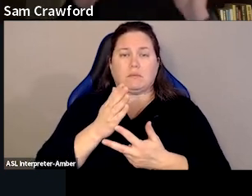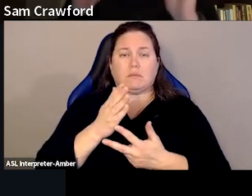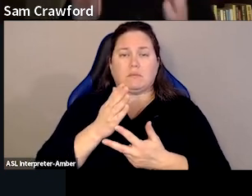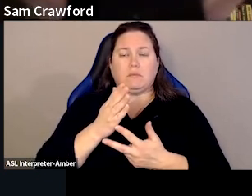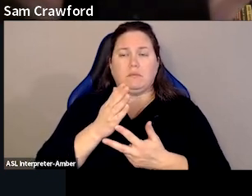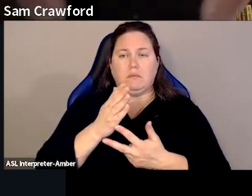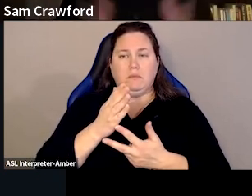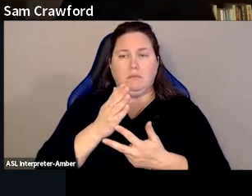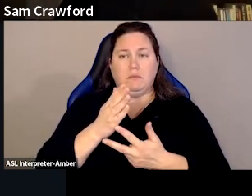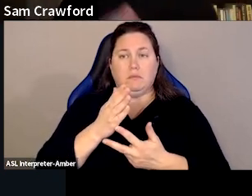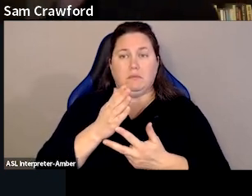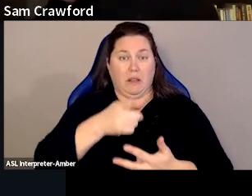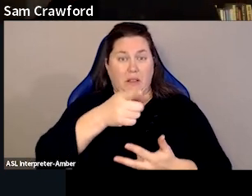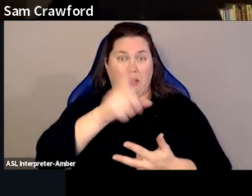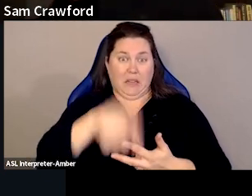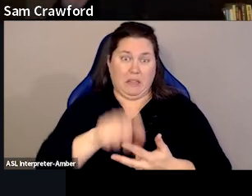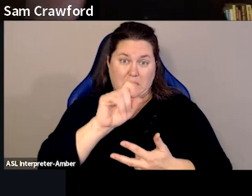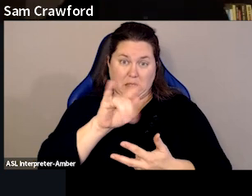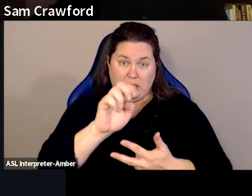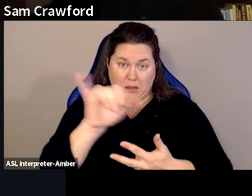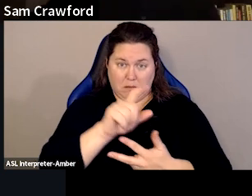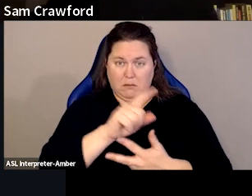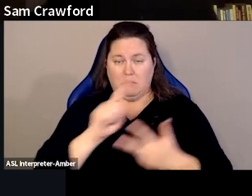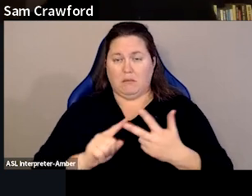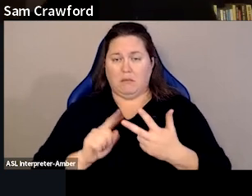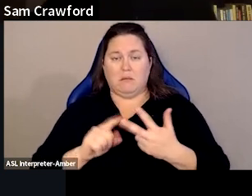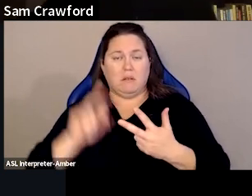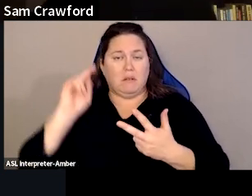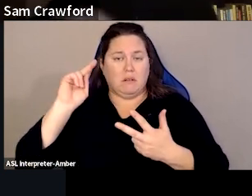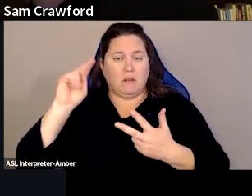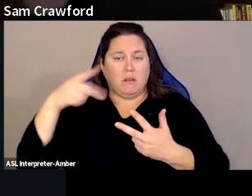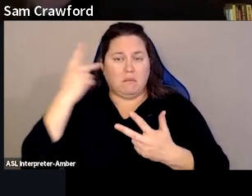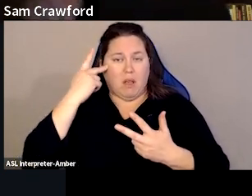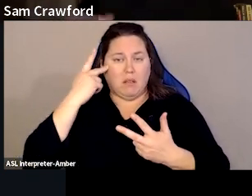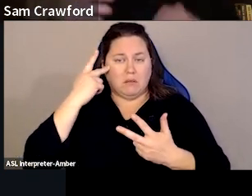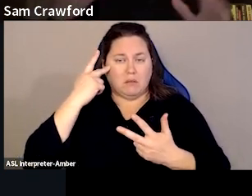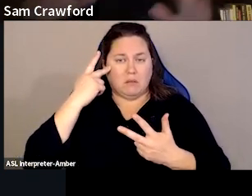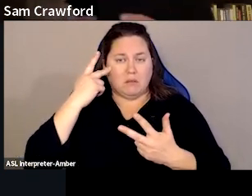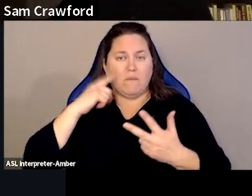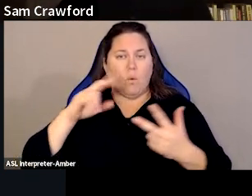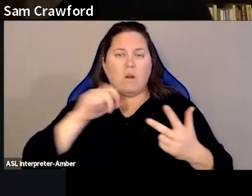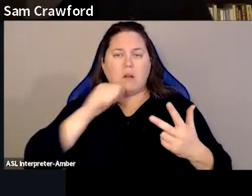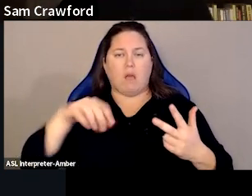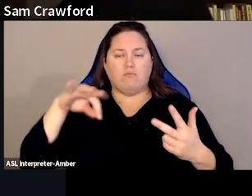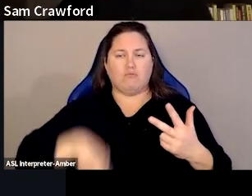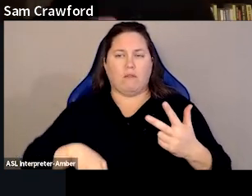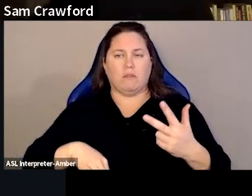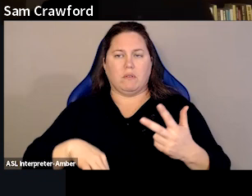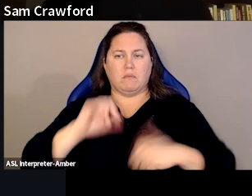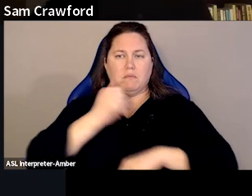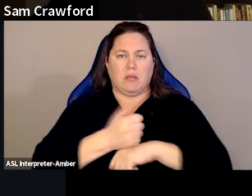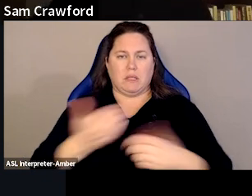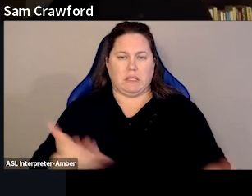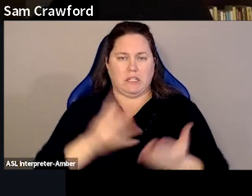but they need a site as well. And then we have a Politics for Good software website for a non-profit, which is based here in the